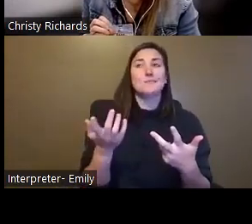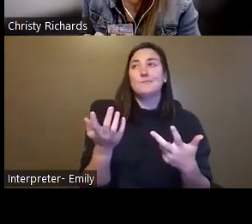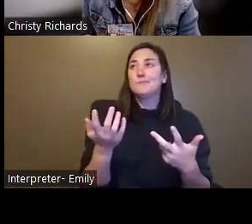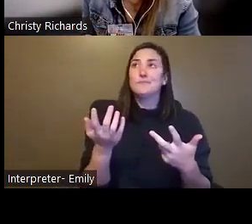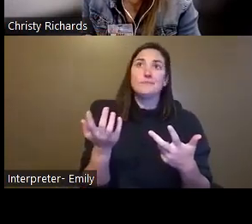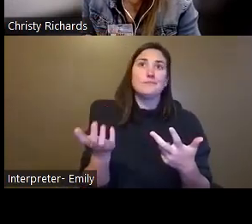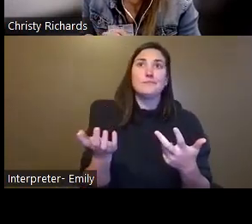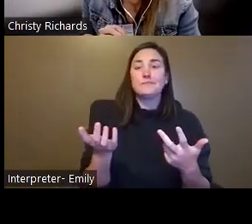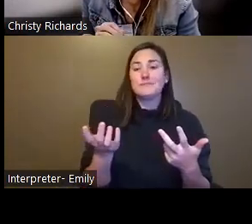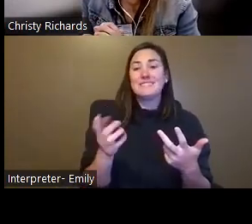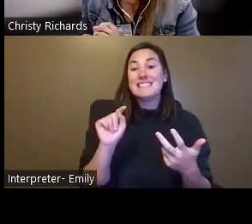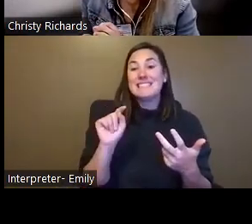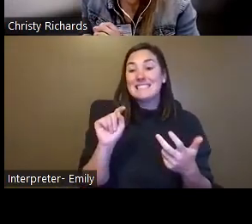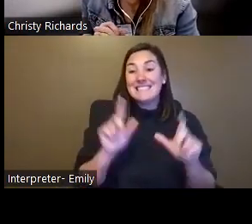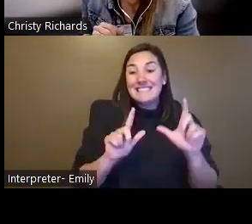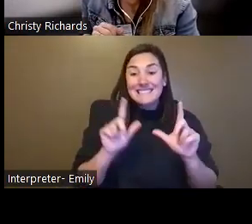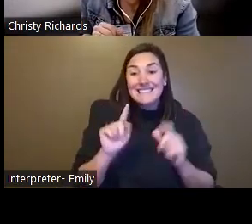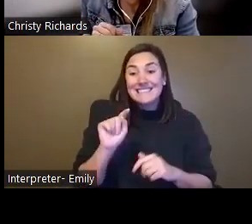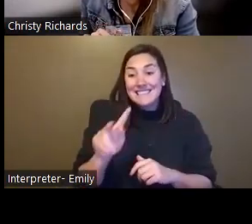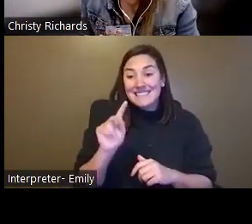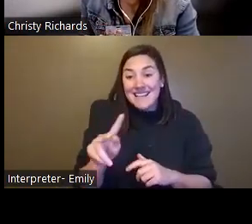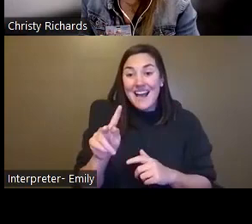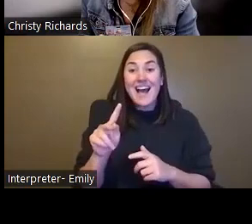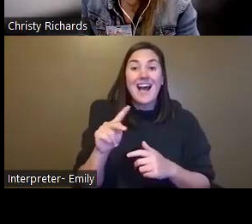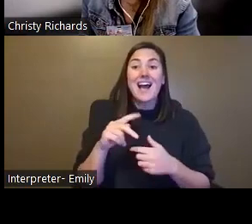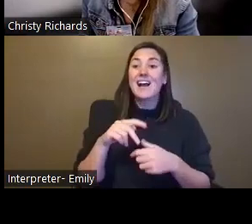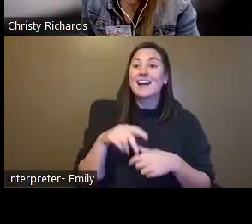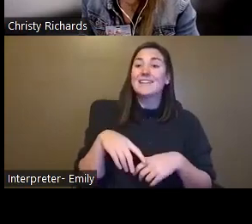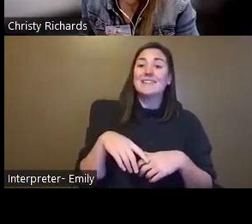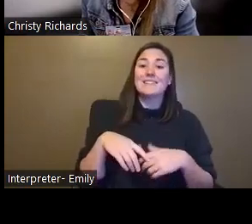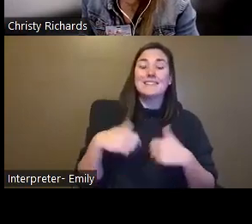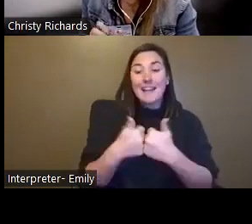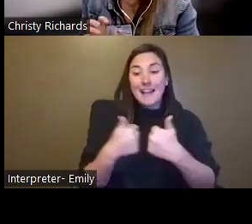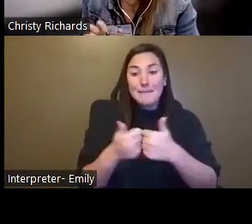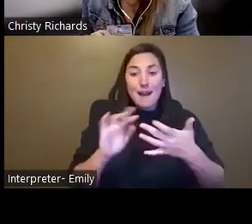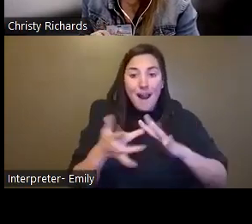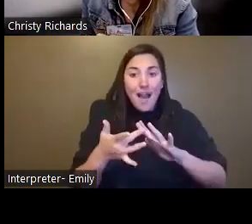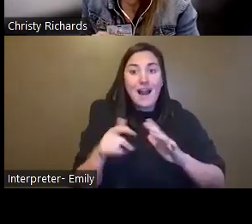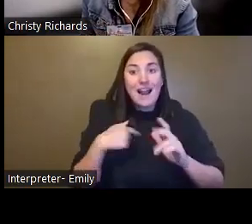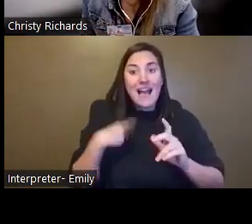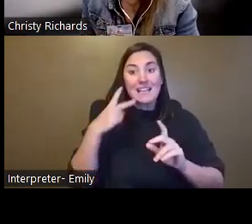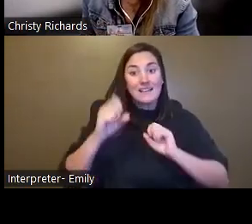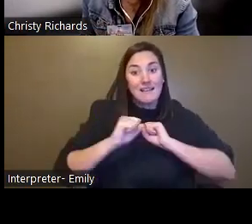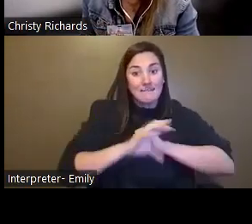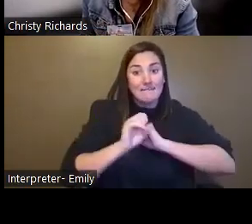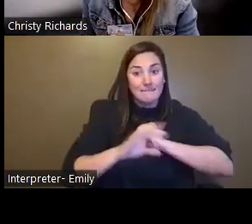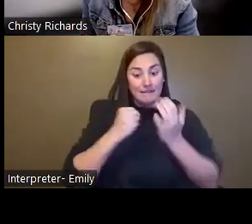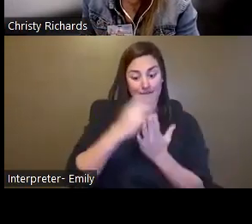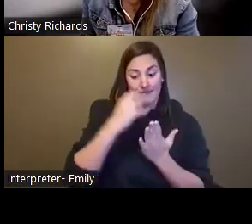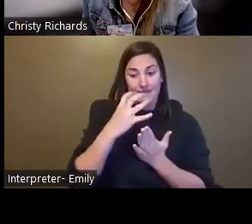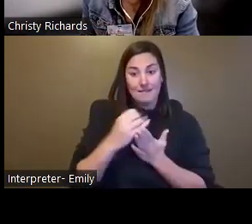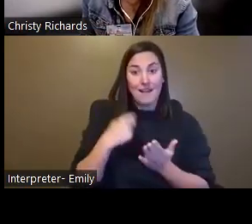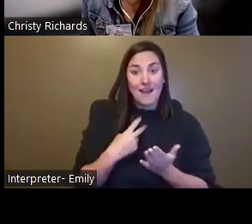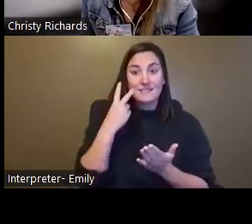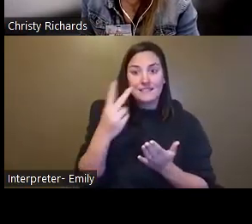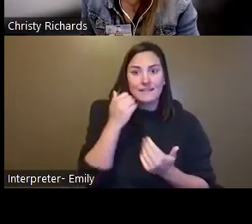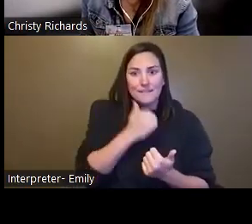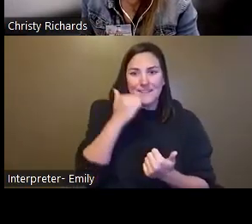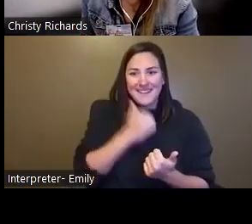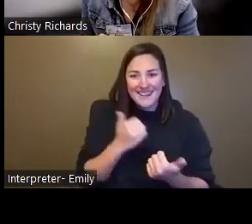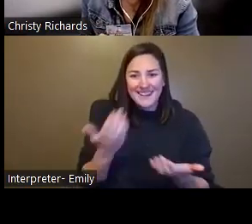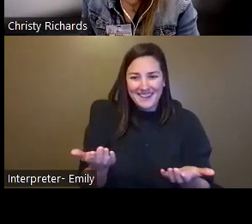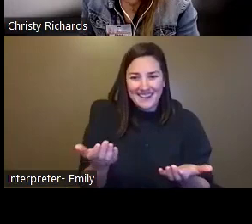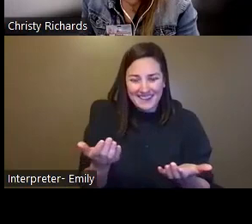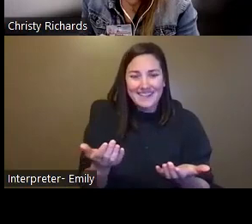the TikTok videos and gaming sites. Okay, so they're being bombarded with advertisements.